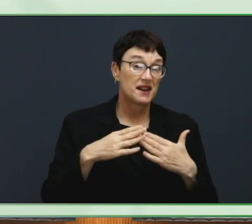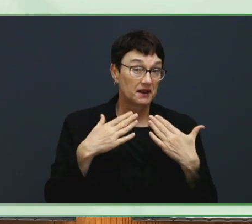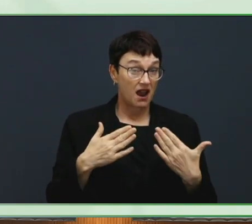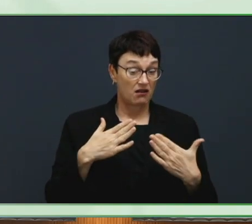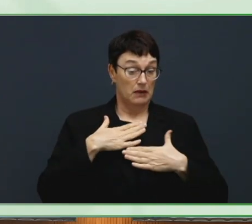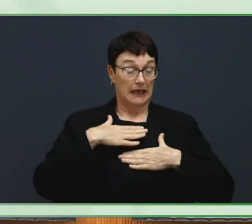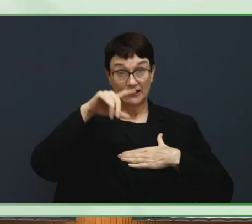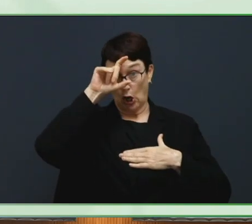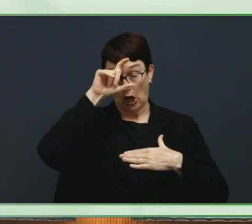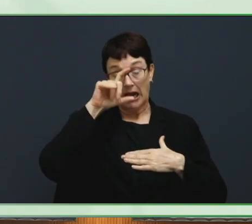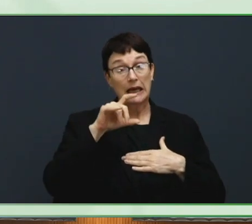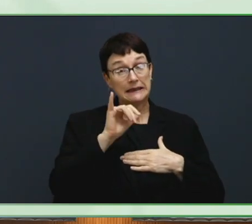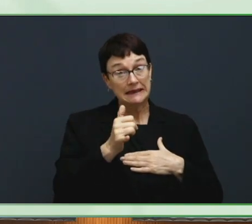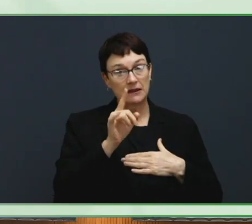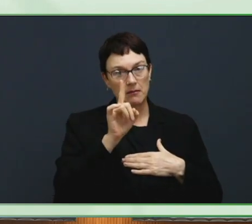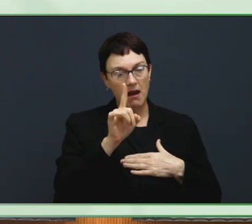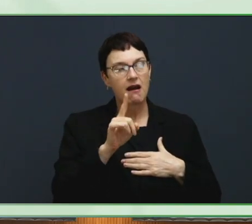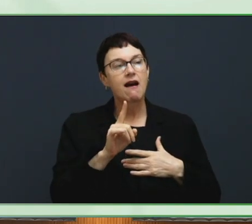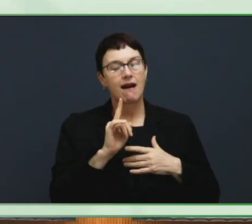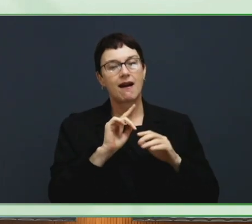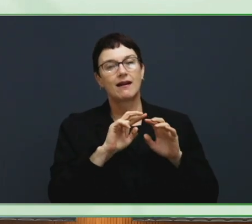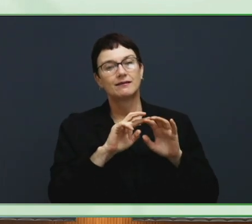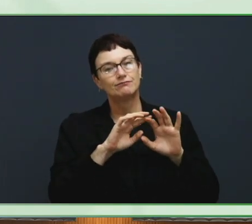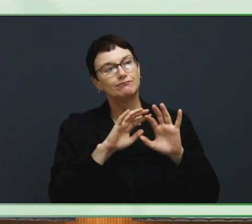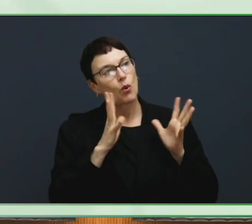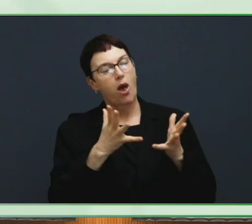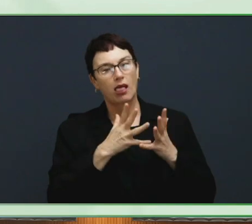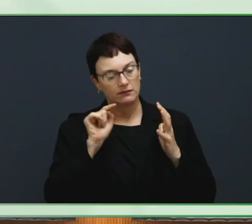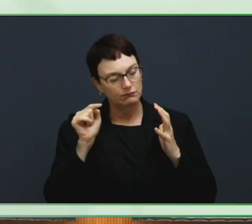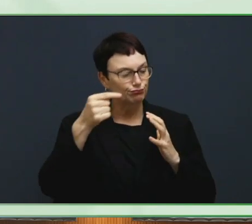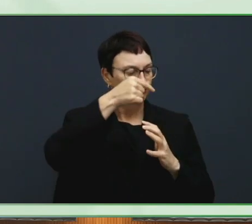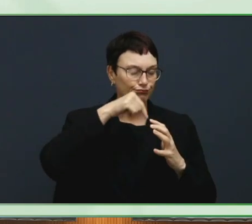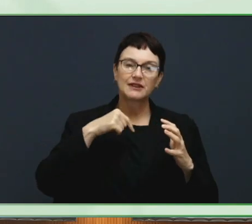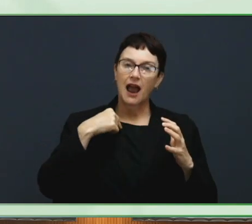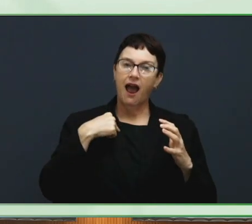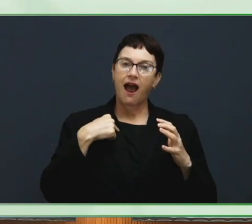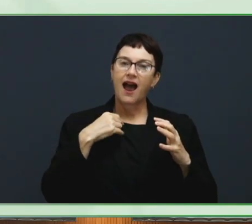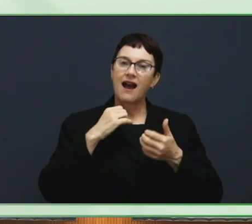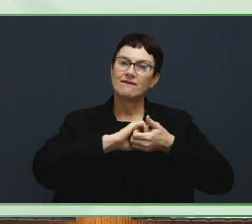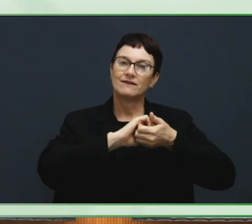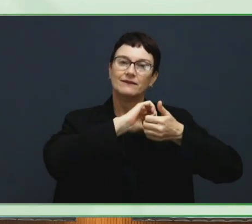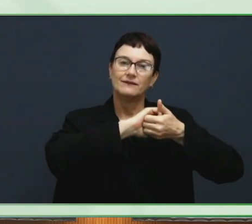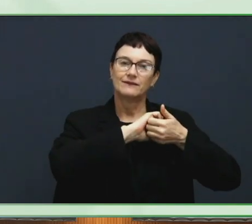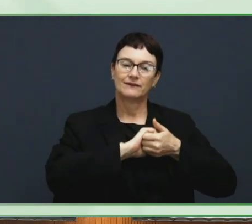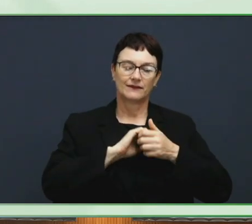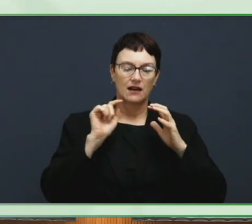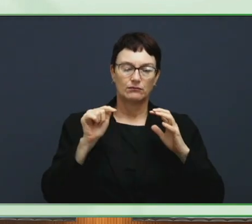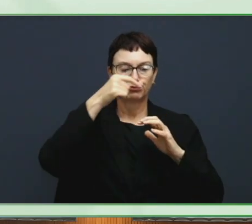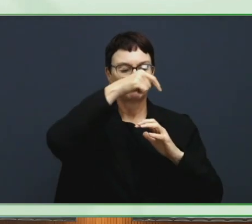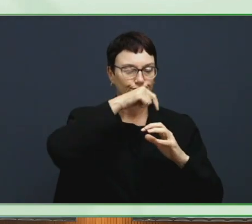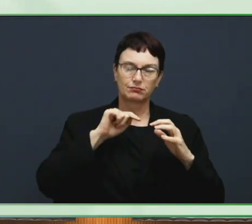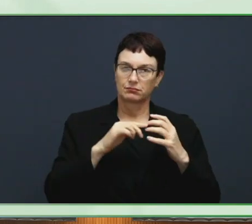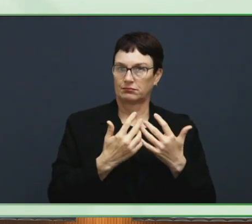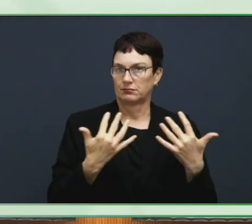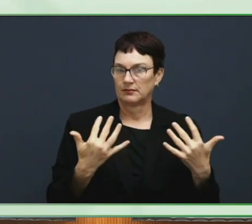so many colleagues from all around the world. Our organization had the disability rights and